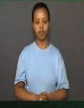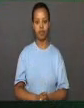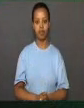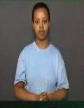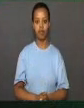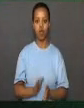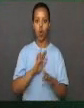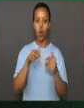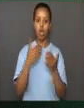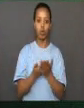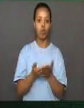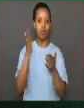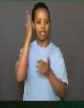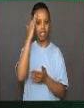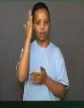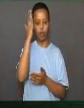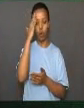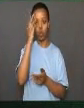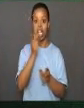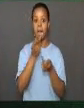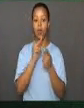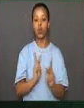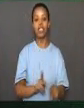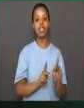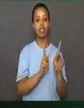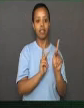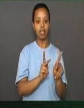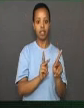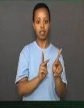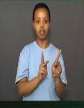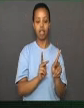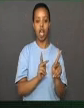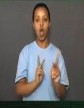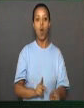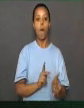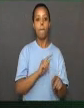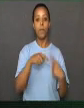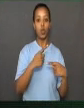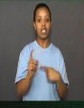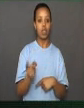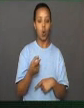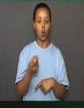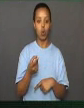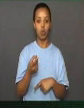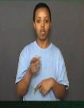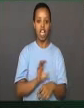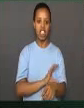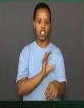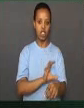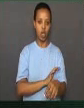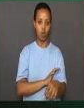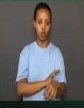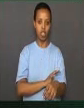As you already know, protein synthesis is the process by which cells